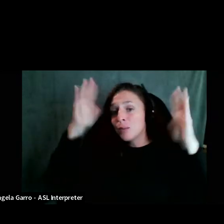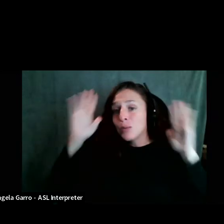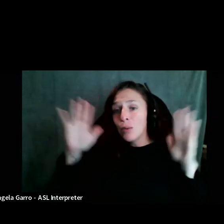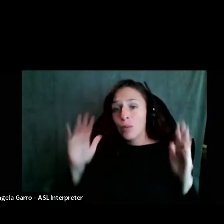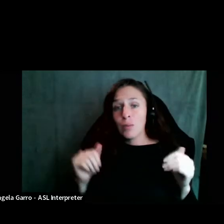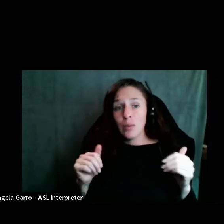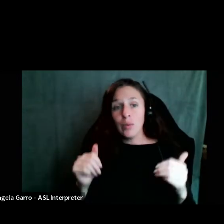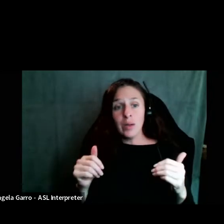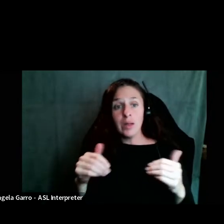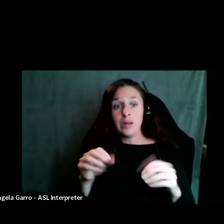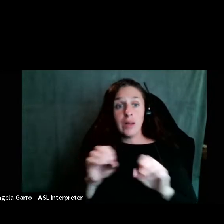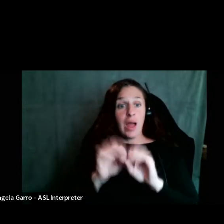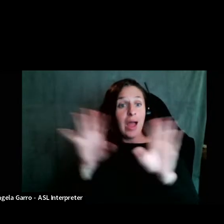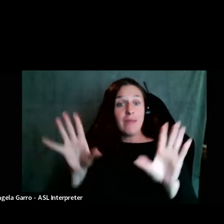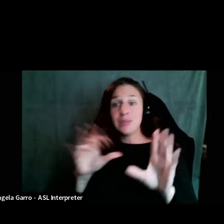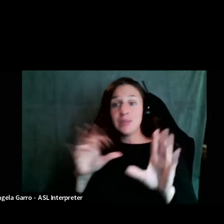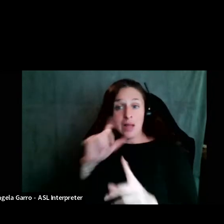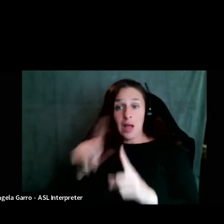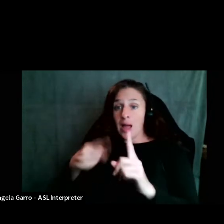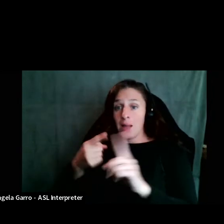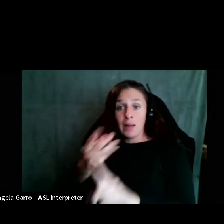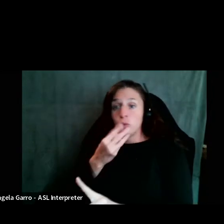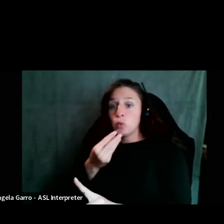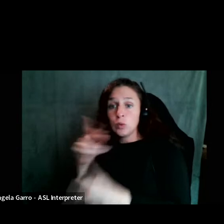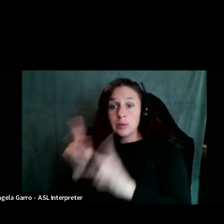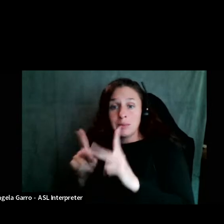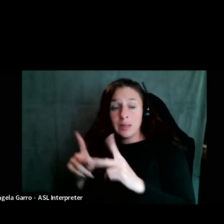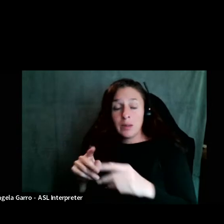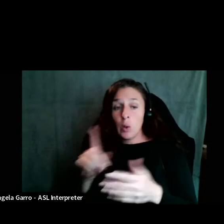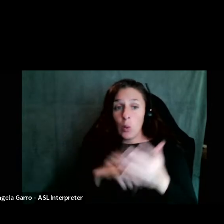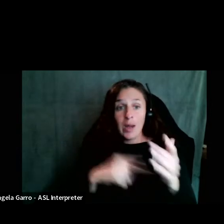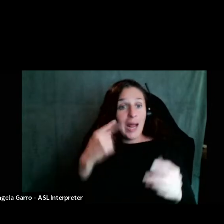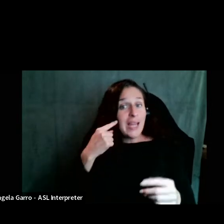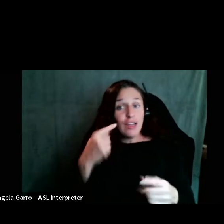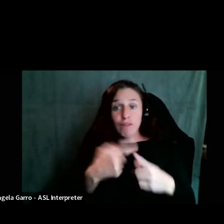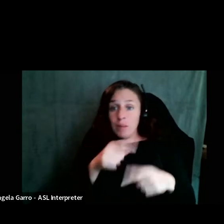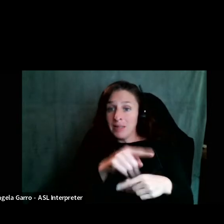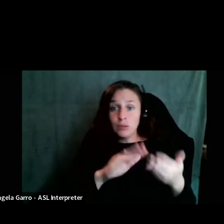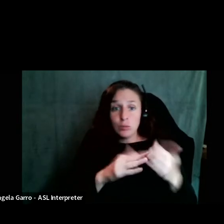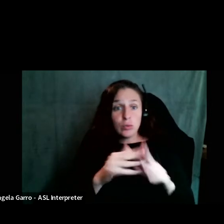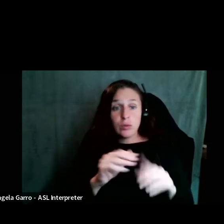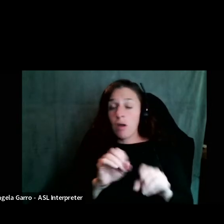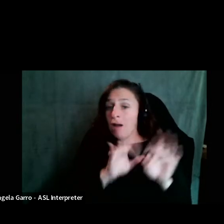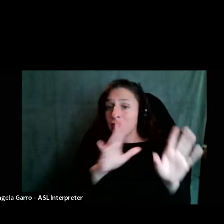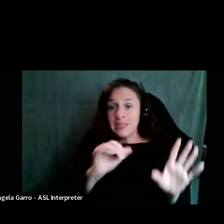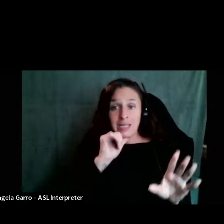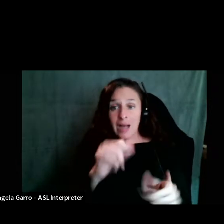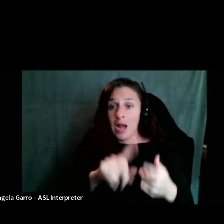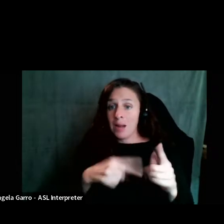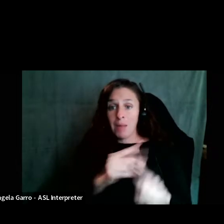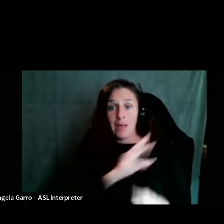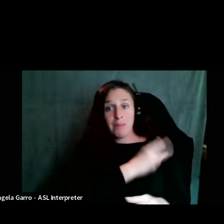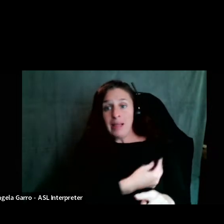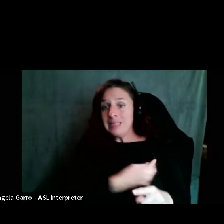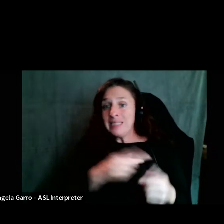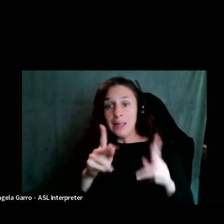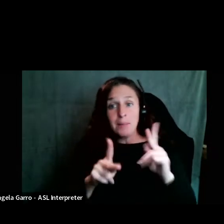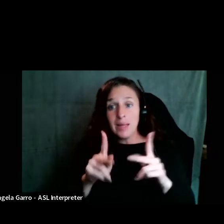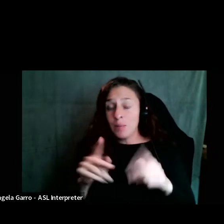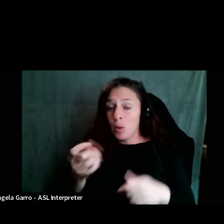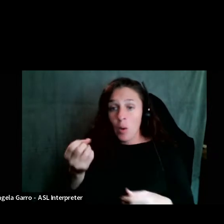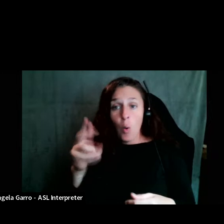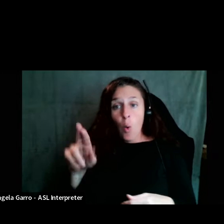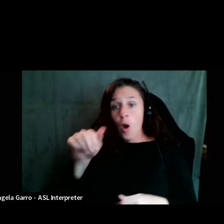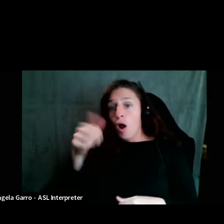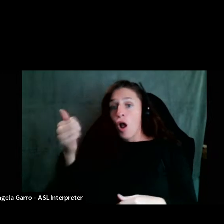It's obviously not about the Jewish people. And from what I hear from this community, obviously not about the Palestinian people either, or other